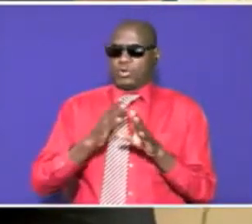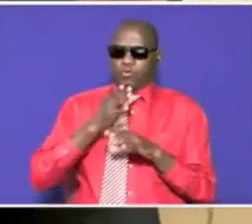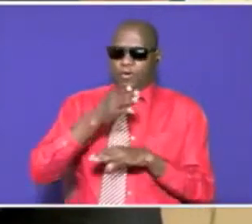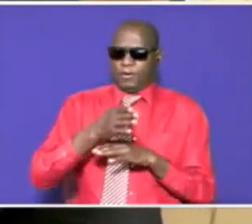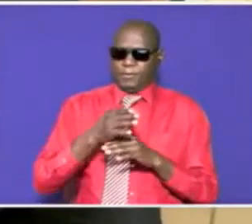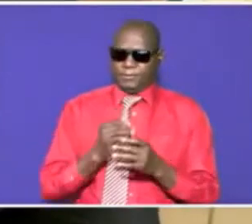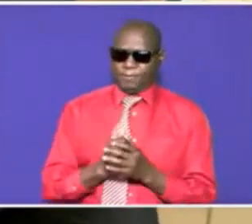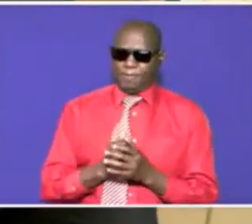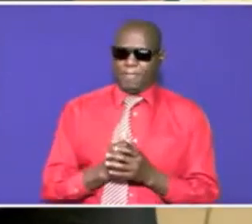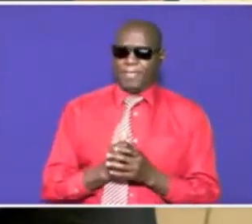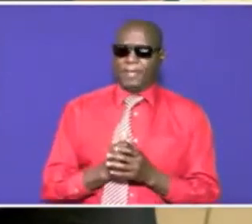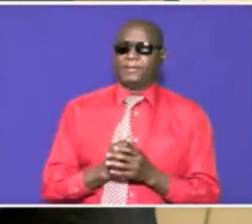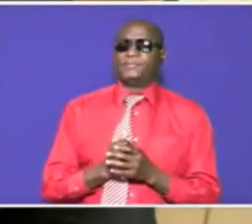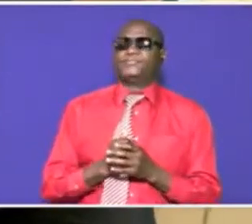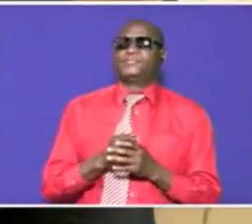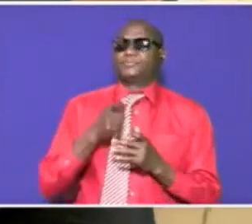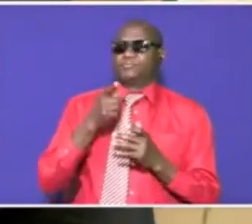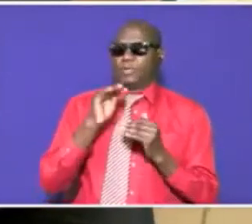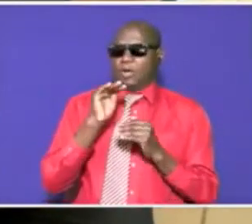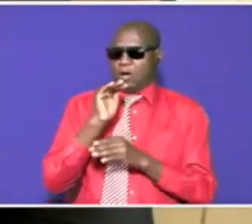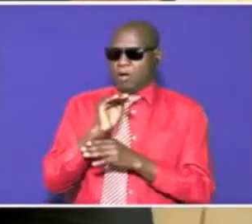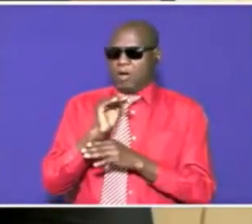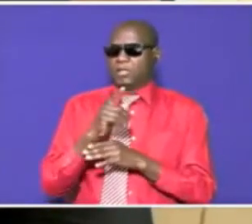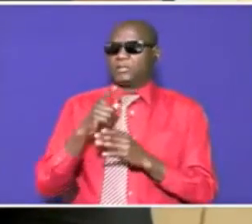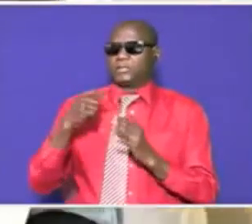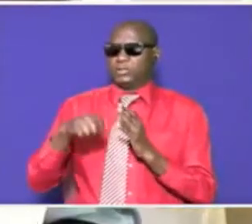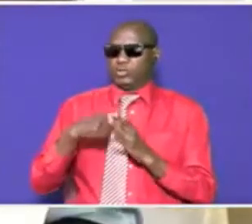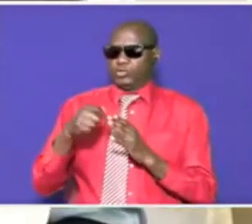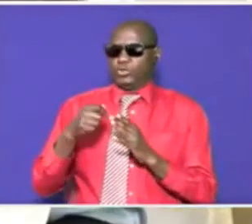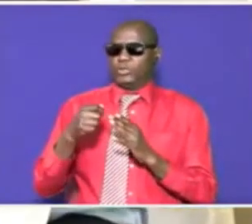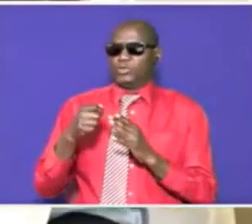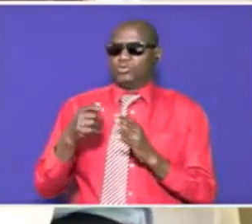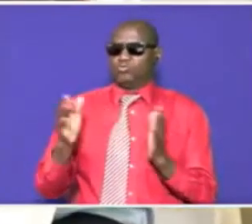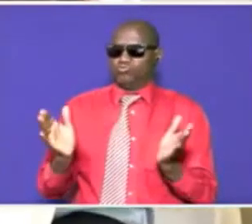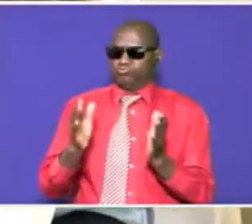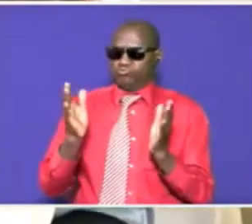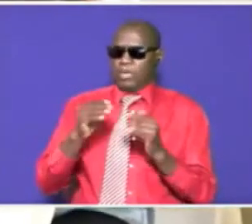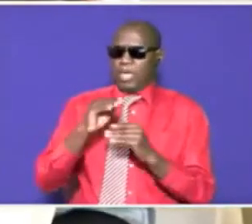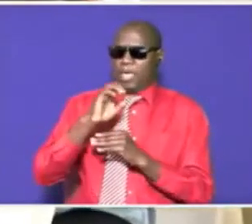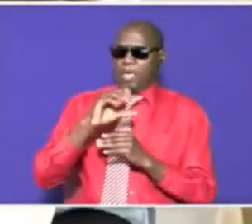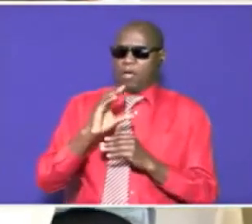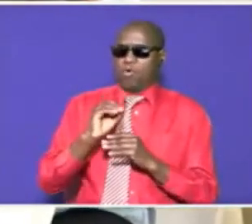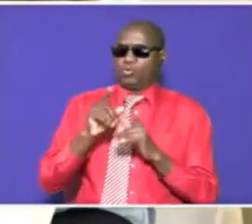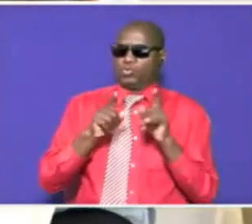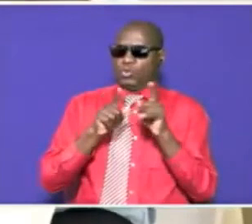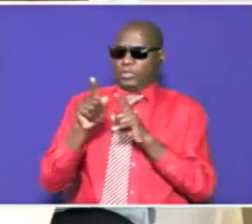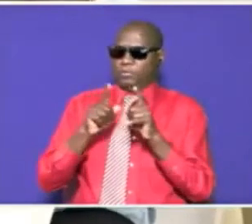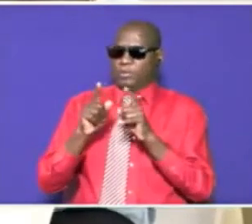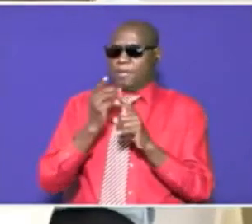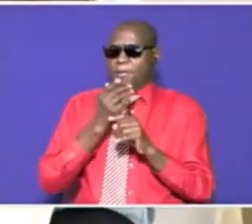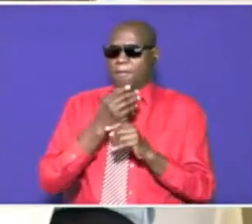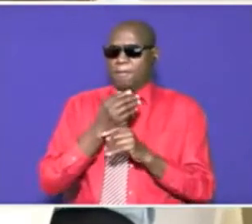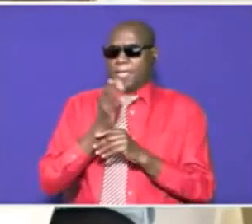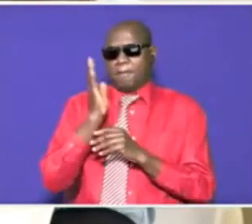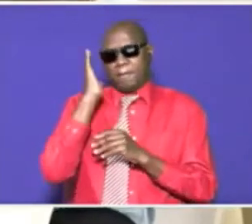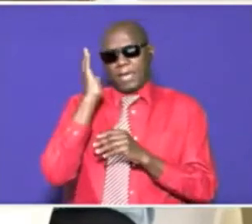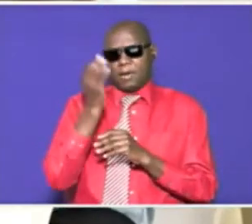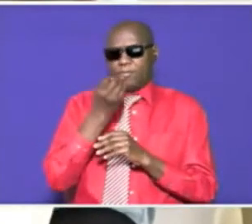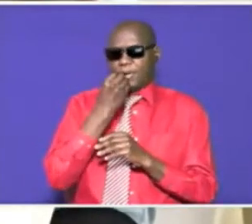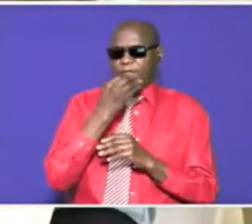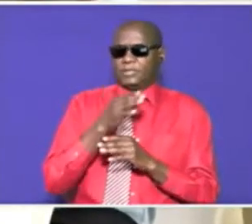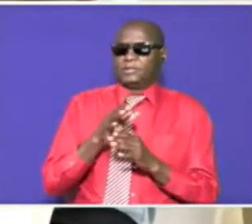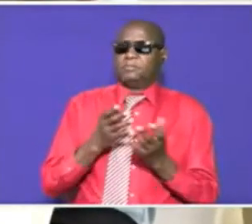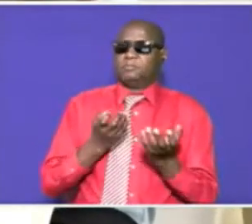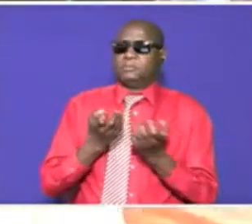in the hospitality industry to embrace ecotourism as an alternative venture to the traditional bed and breakfast business as the government